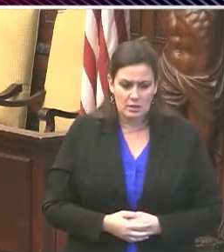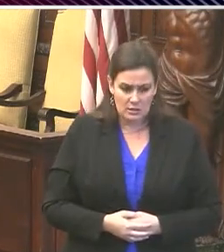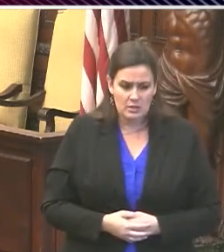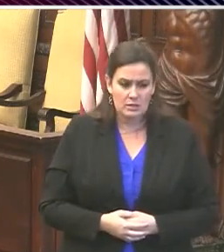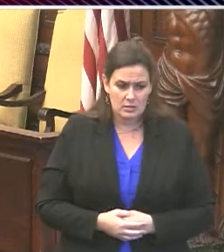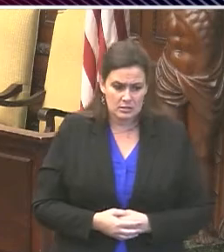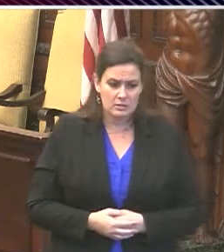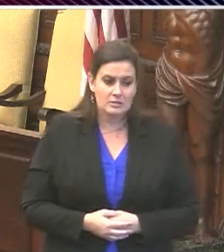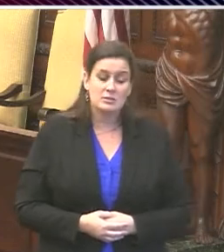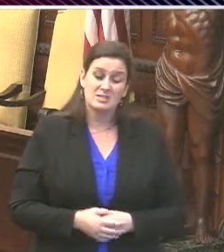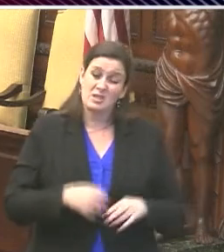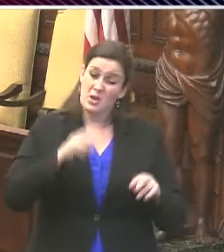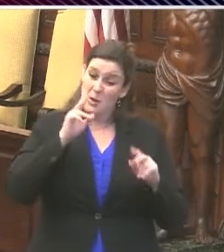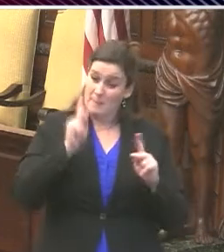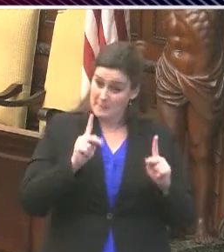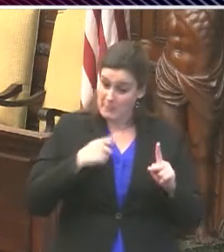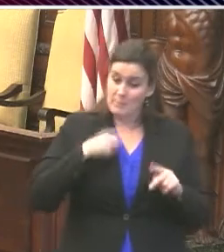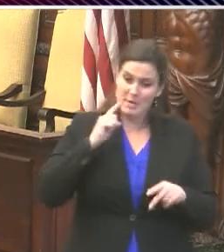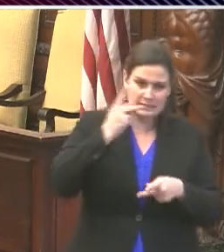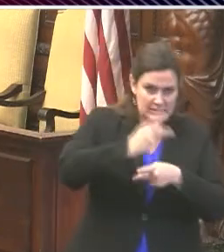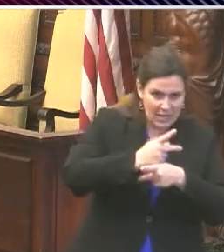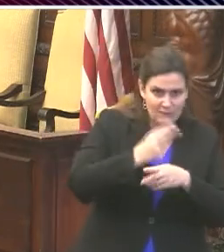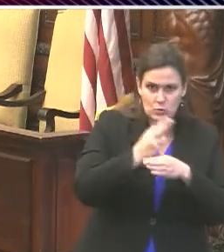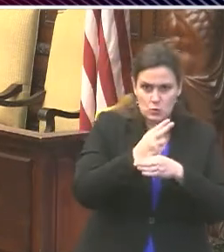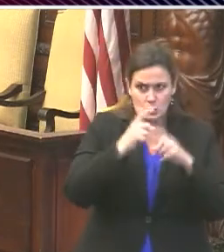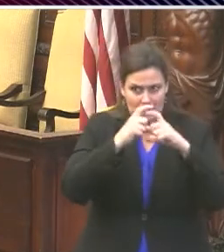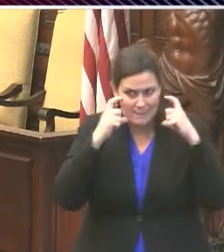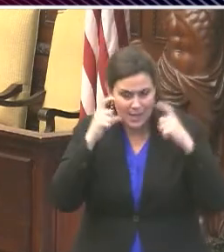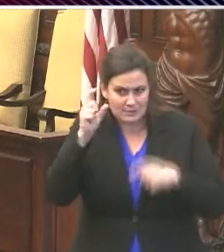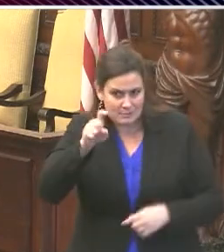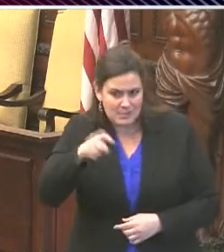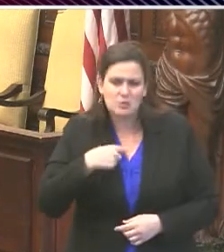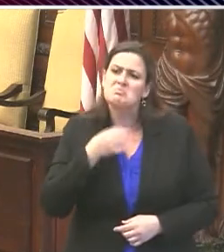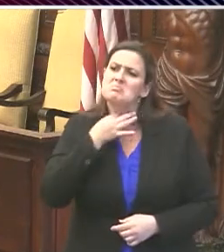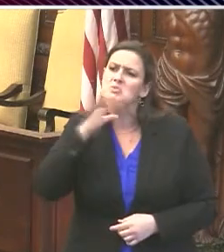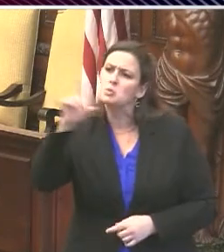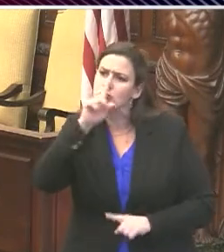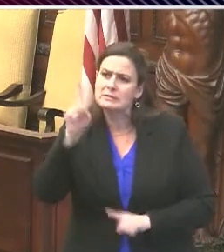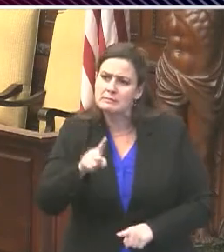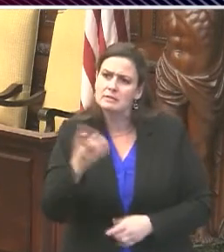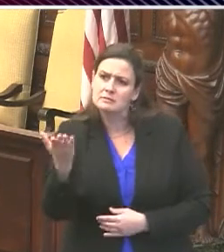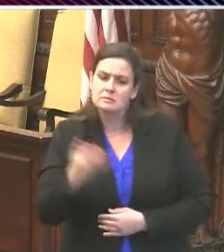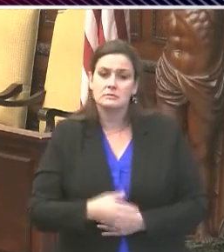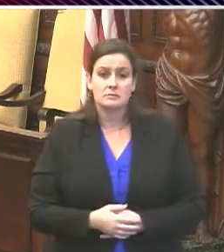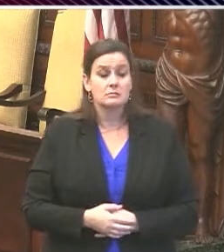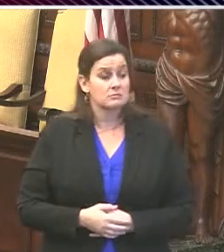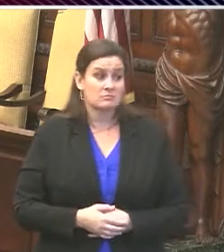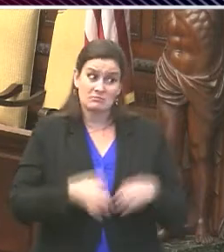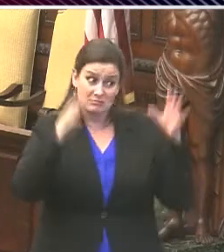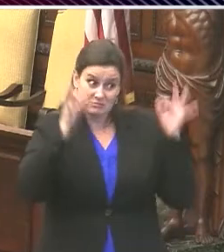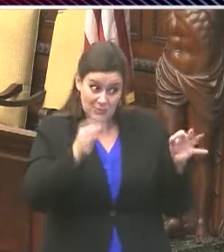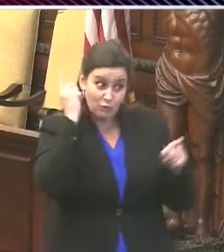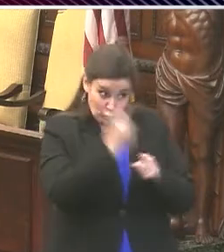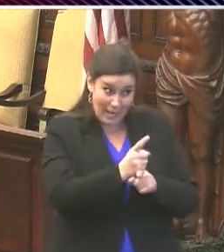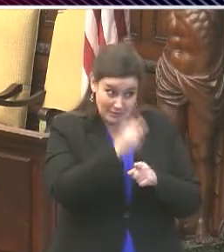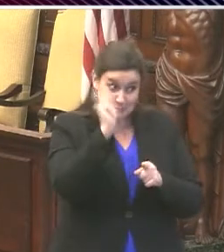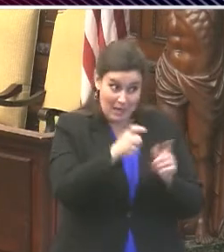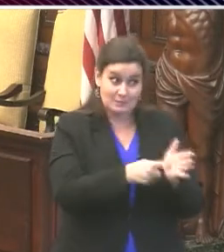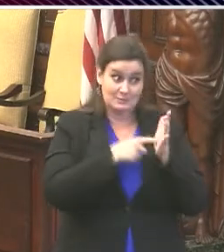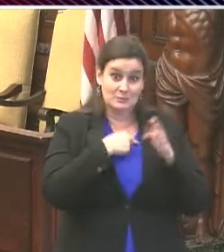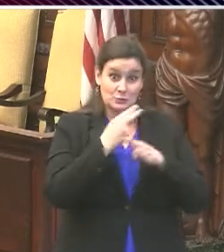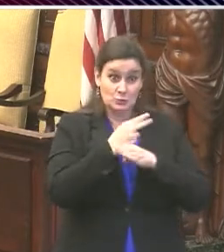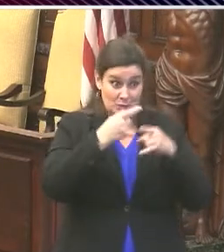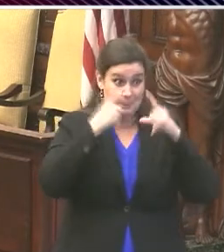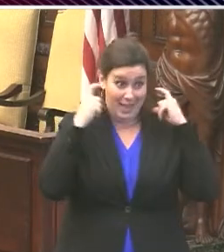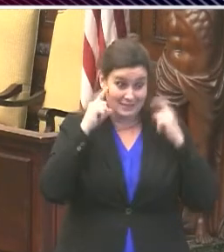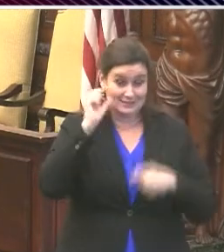take precautions like wearing masks. So we just wanted to get your response to that. Well, he's absolutely right that we should be wearing masks.